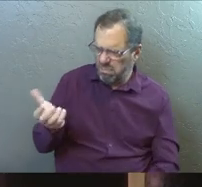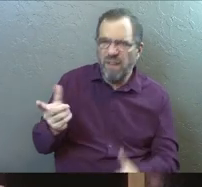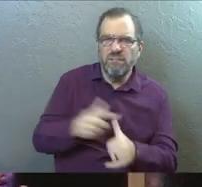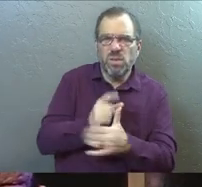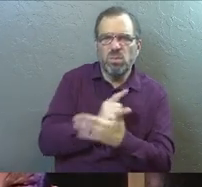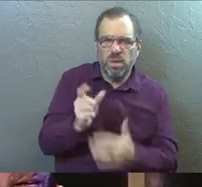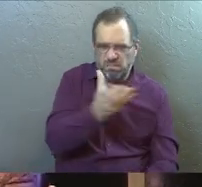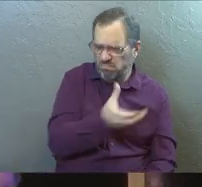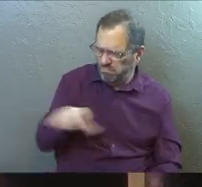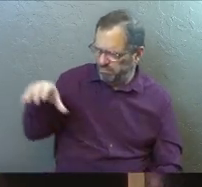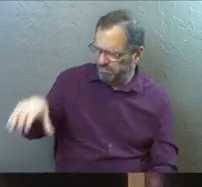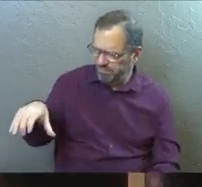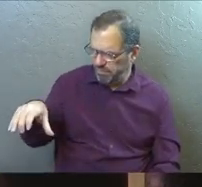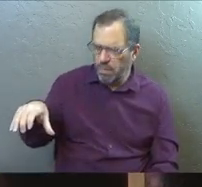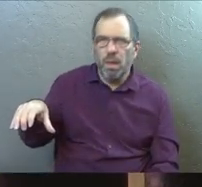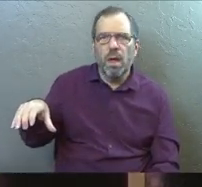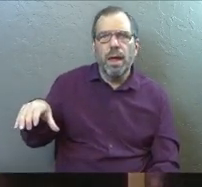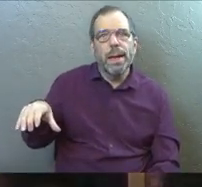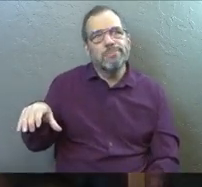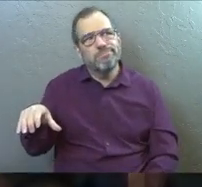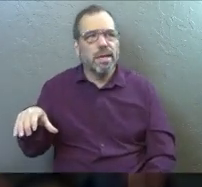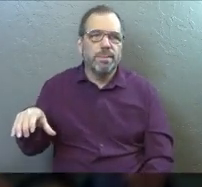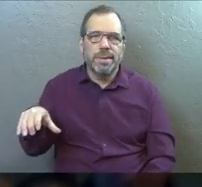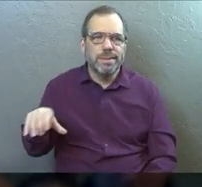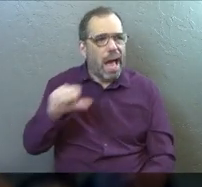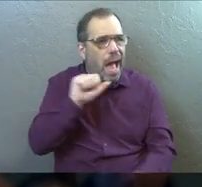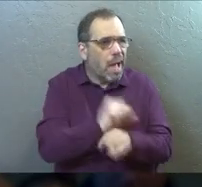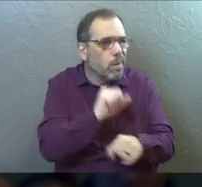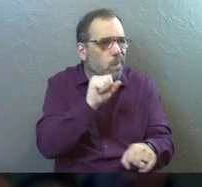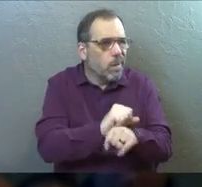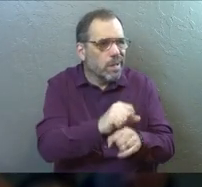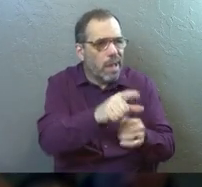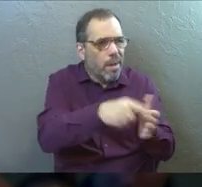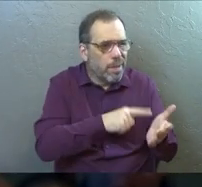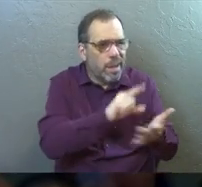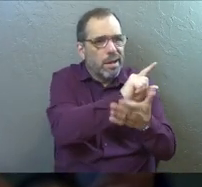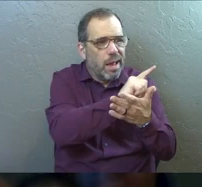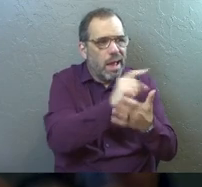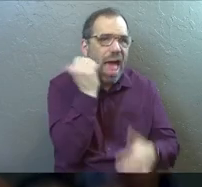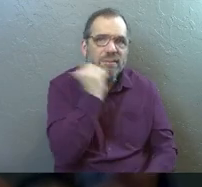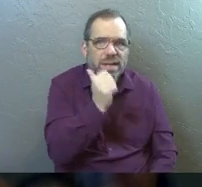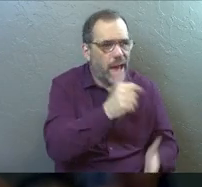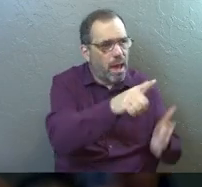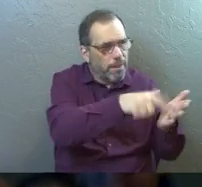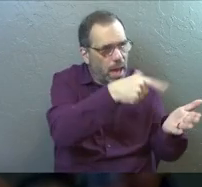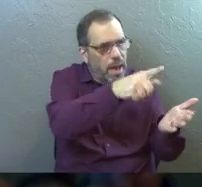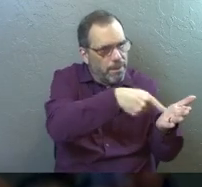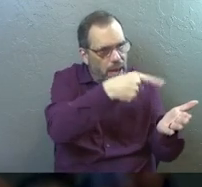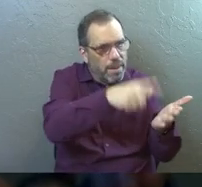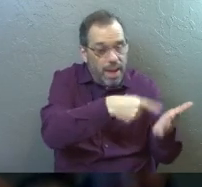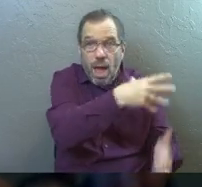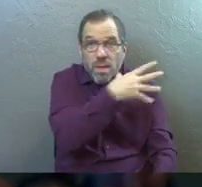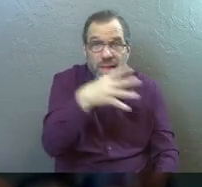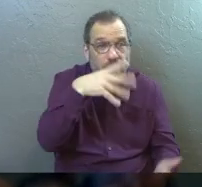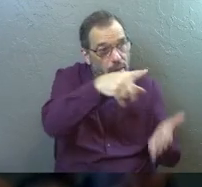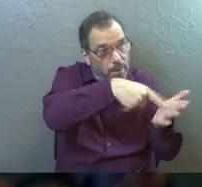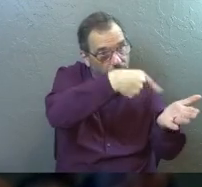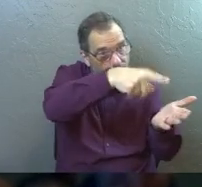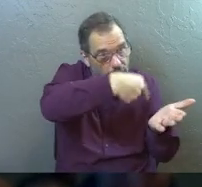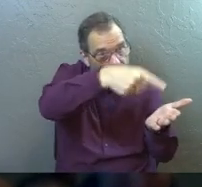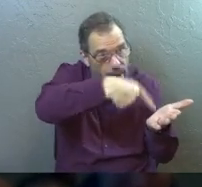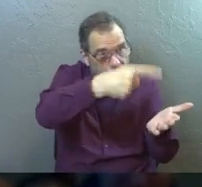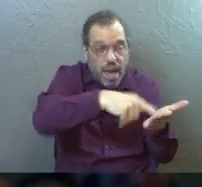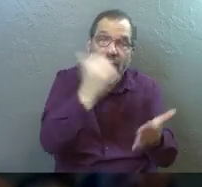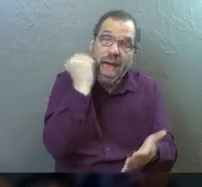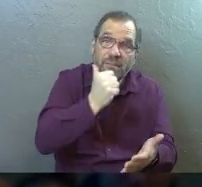of each week? Because maybe I'm a worker in the field and I get paid every single day by the farmer that's hired